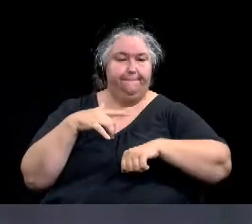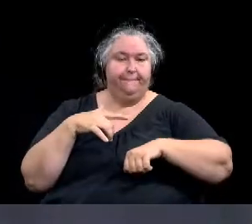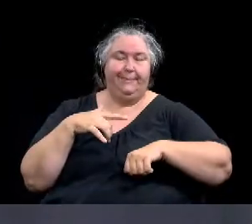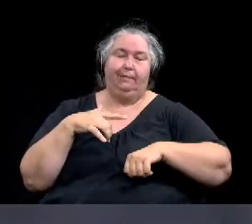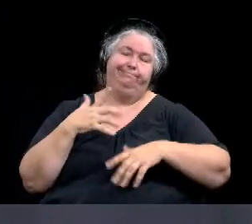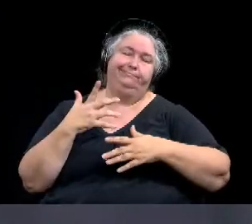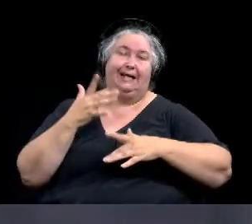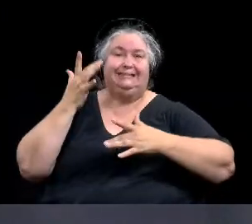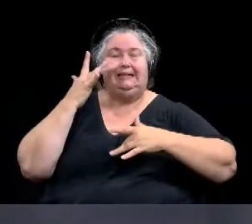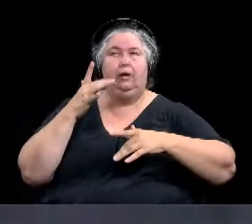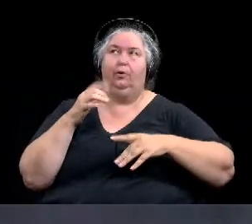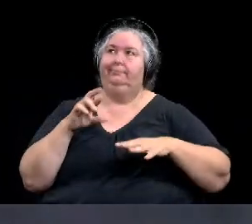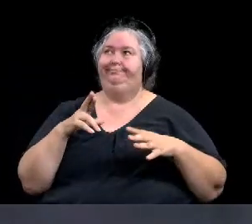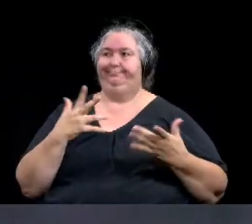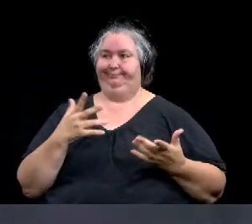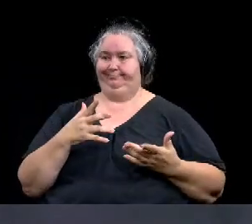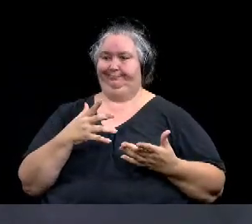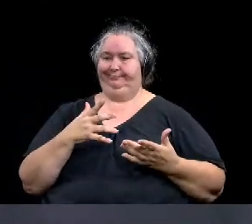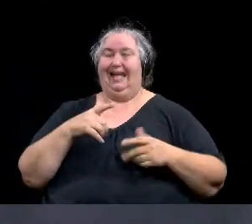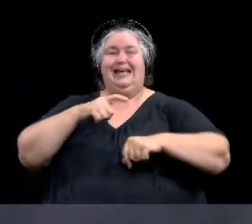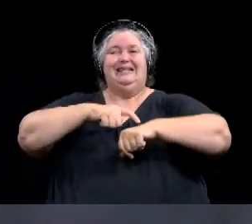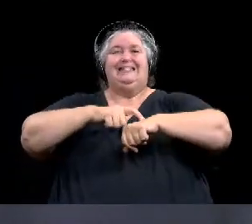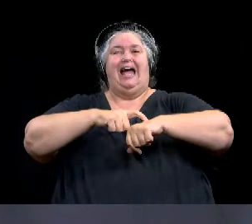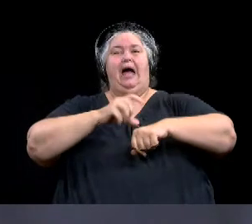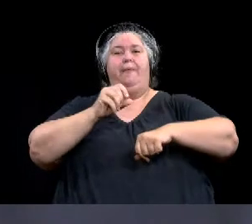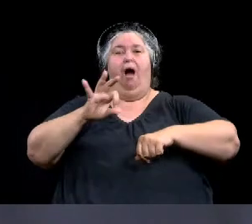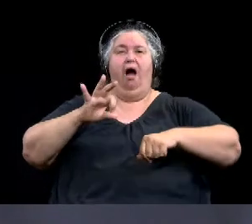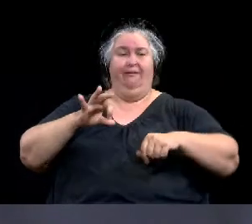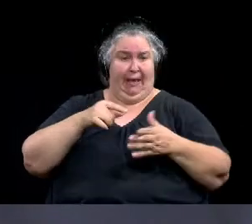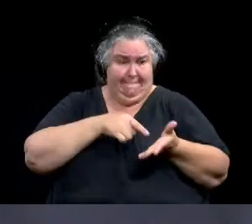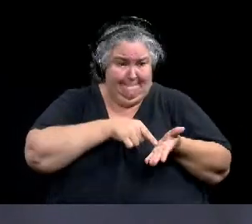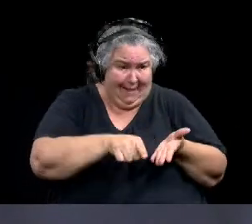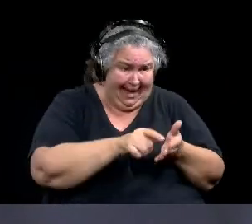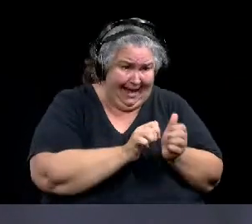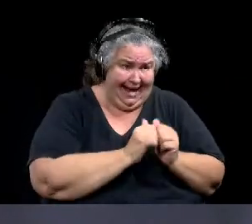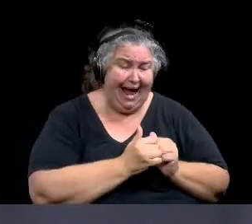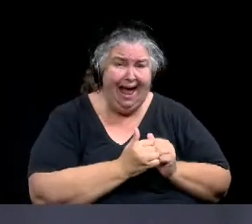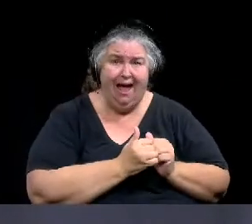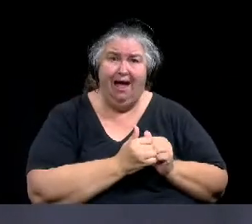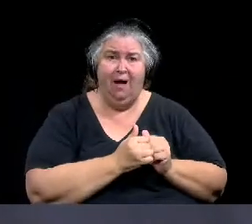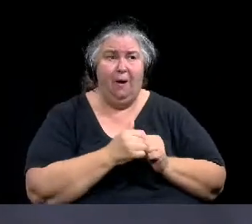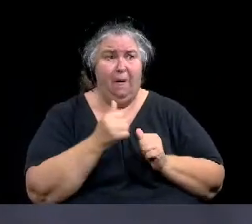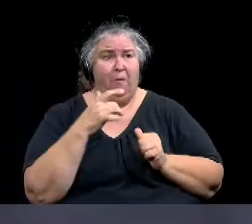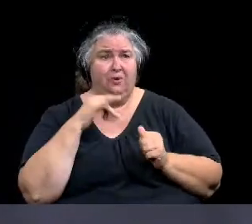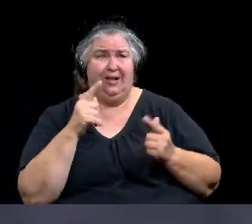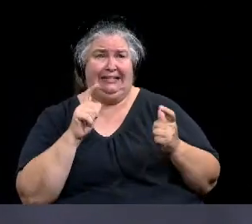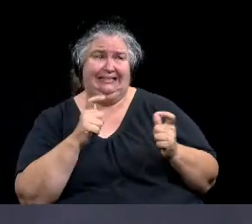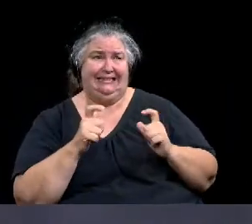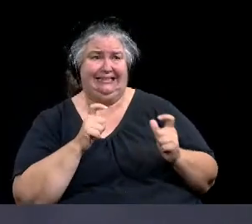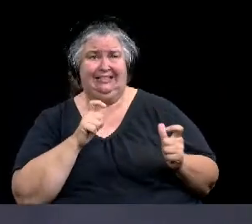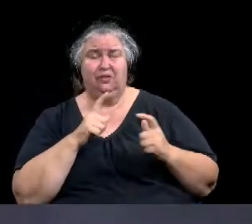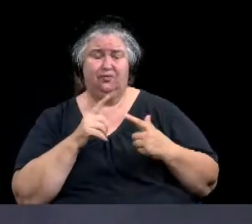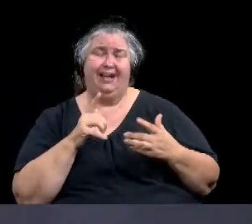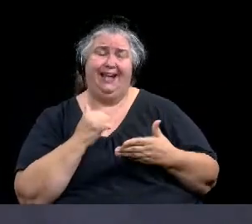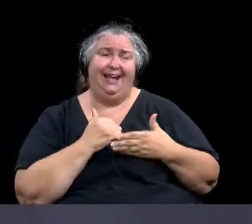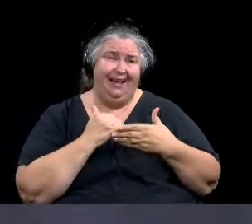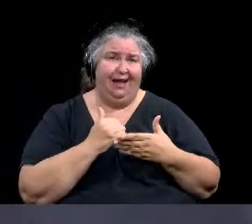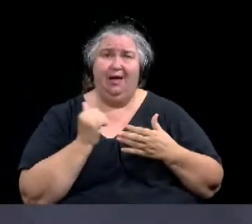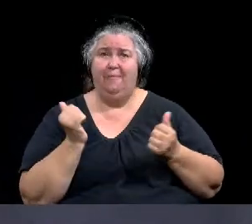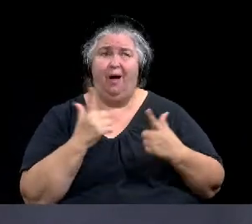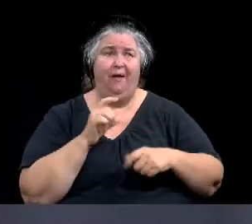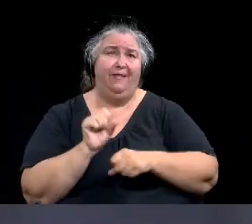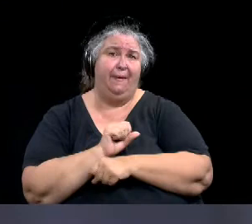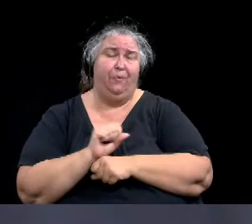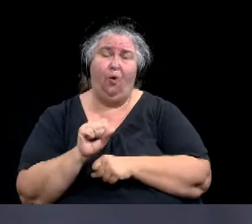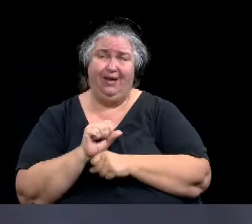family medical leaves and all, and we're trying to adjust those to make sure we treat all of our employees